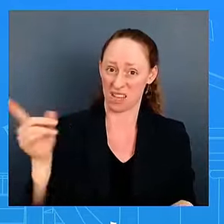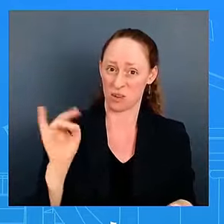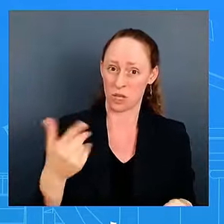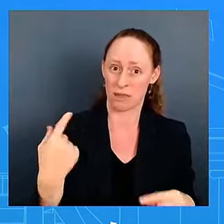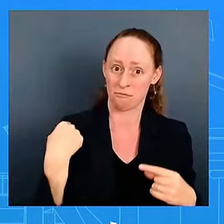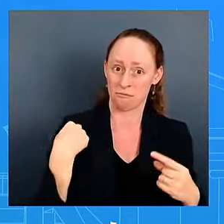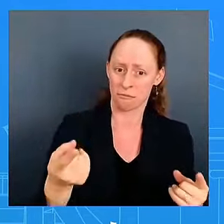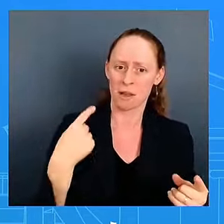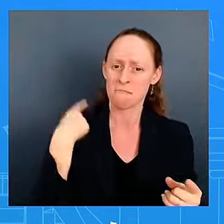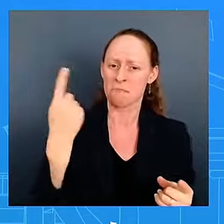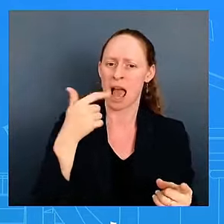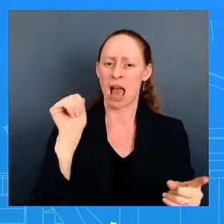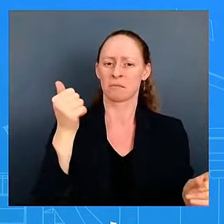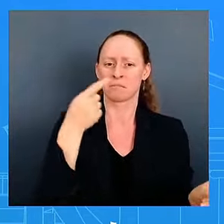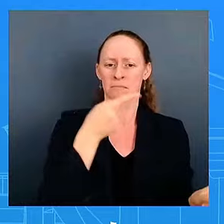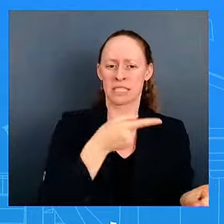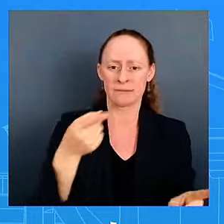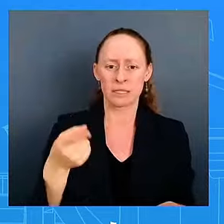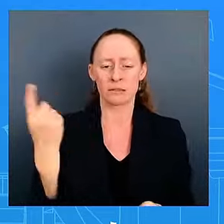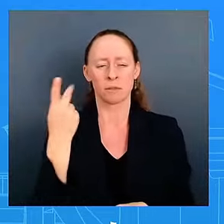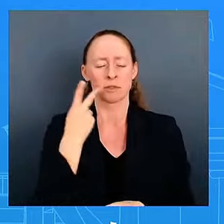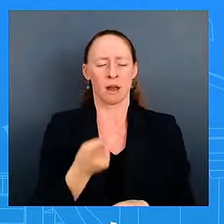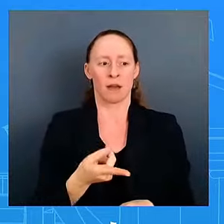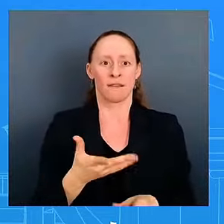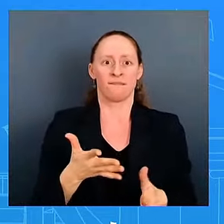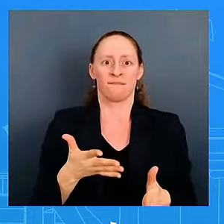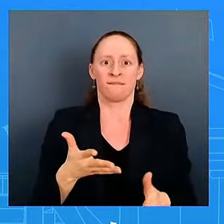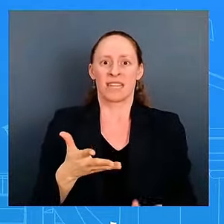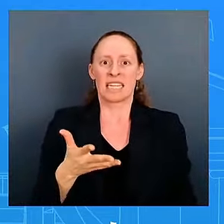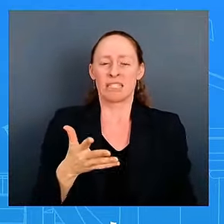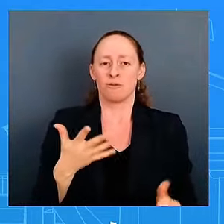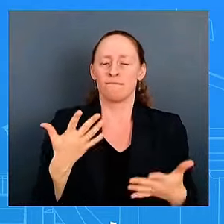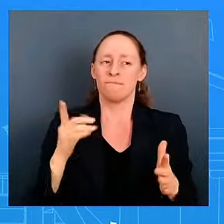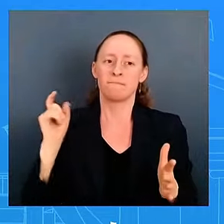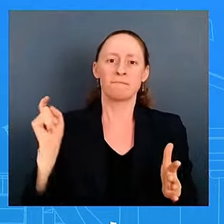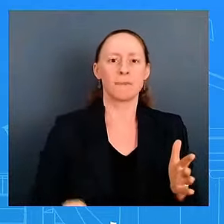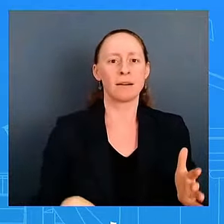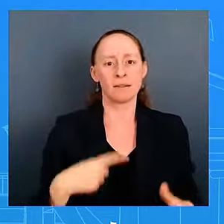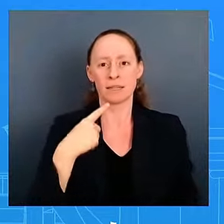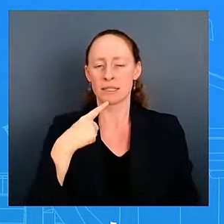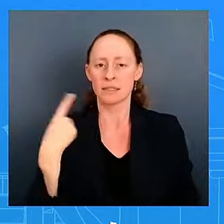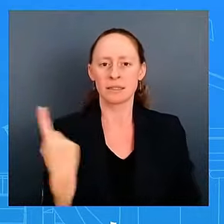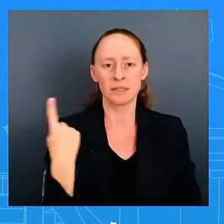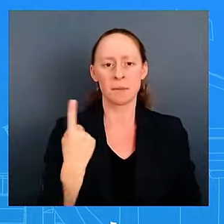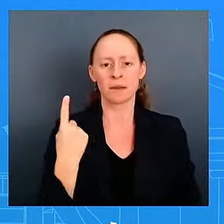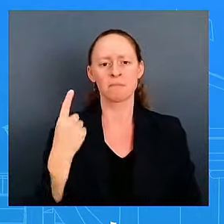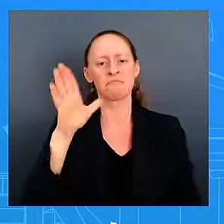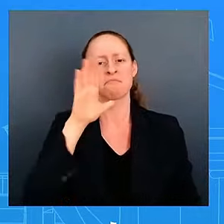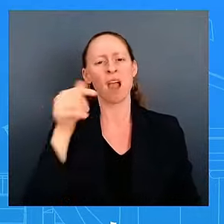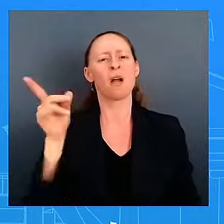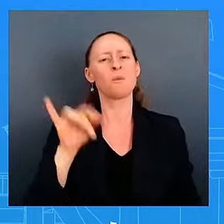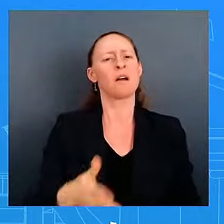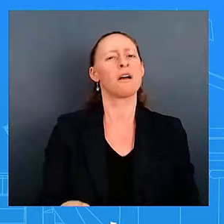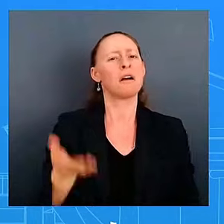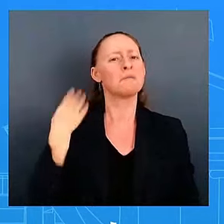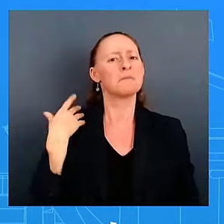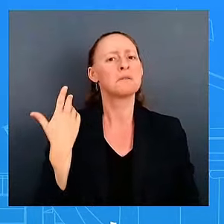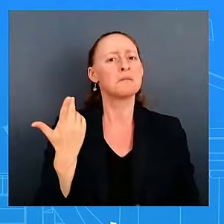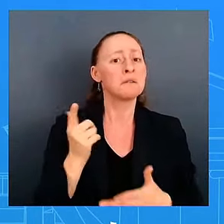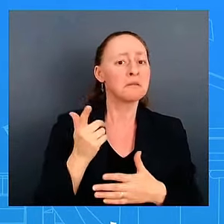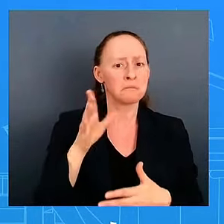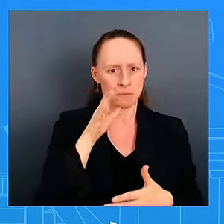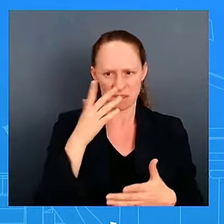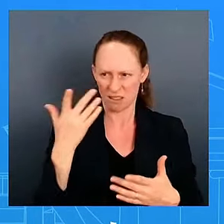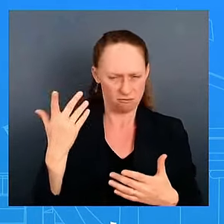a flurry over the last 24 hours, that didn't happen last week? We really saw him doing more. I get the question. Look, I wouldn't say